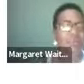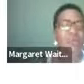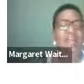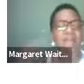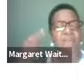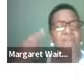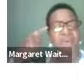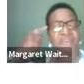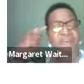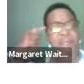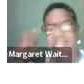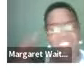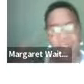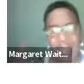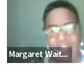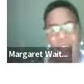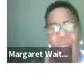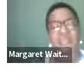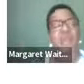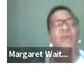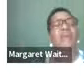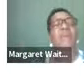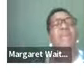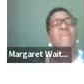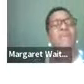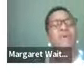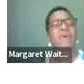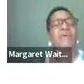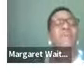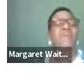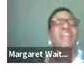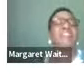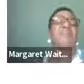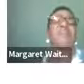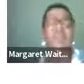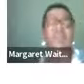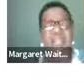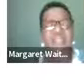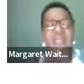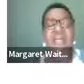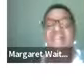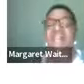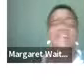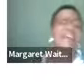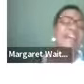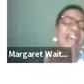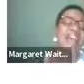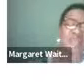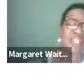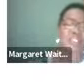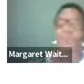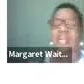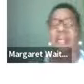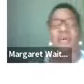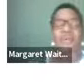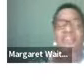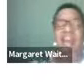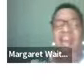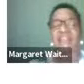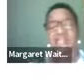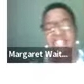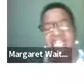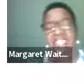person, or I'm more of a mind person, or I'm more of an entrepreneurial person, then they can advocate. When all